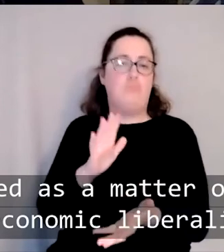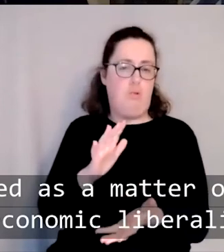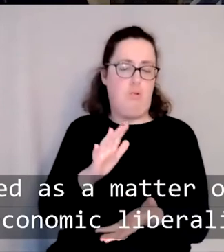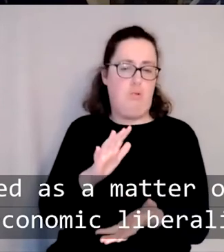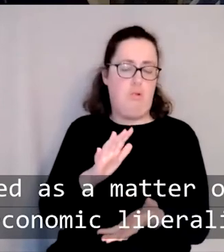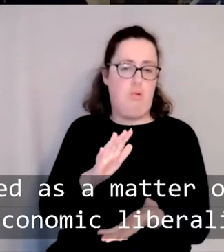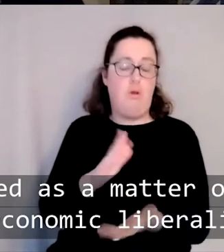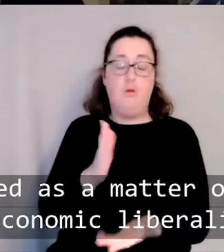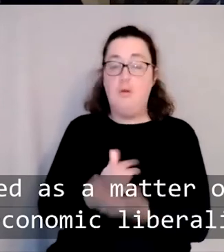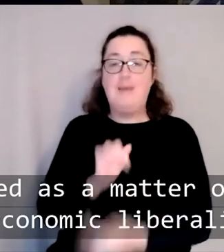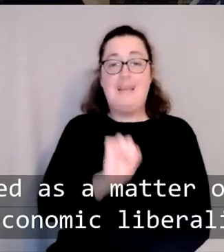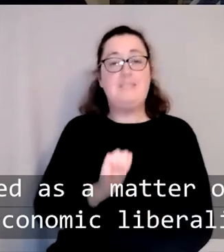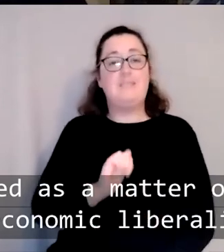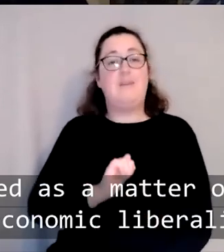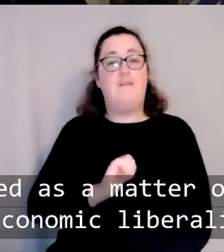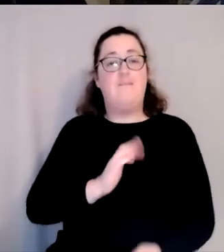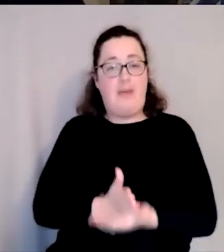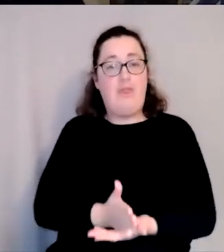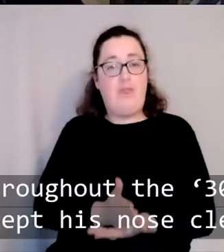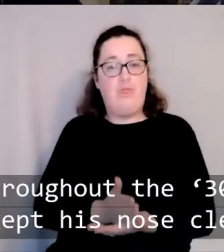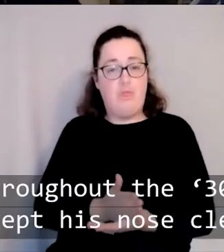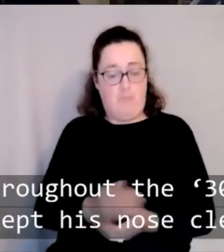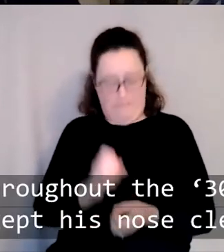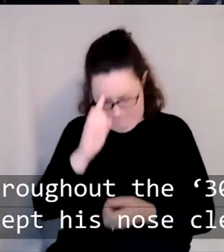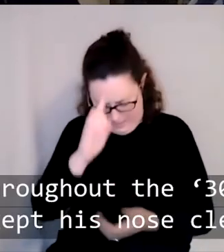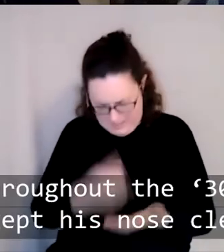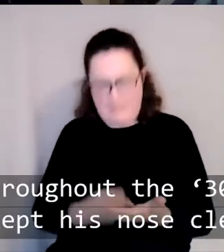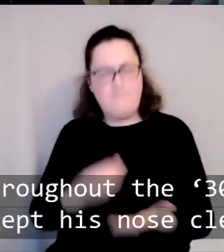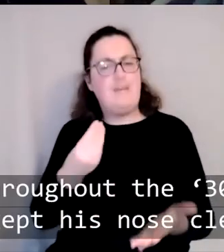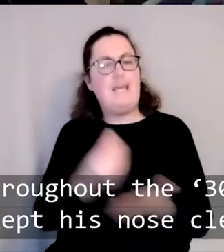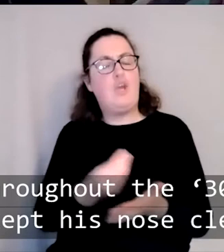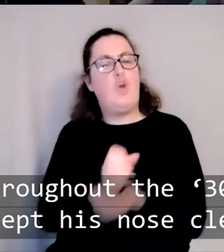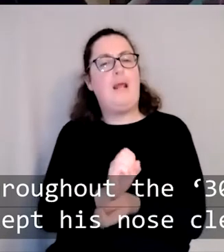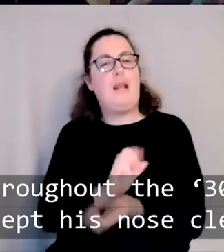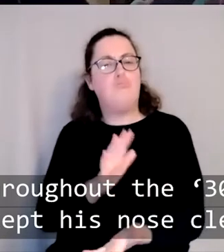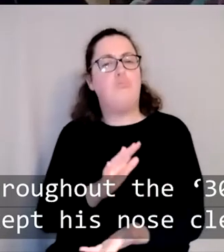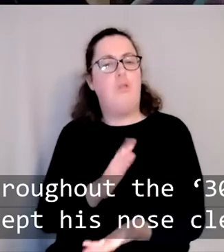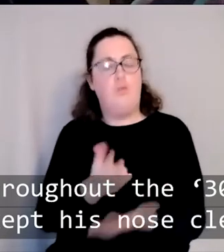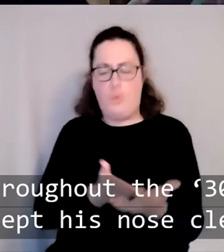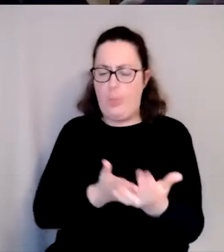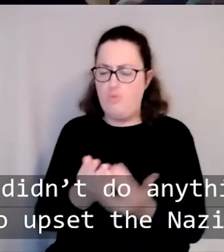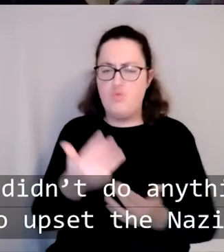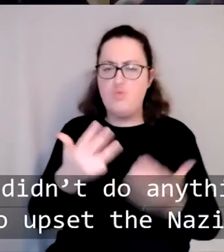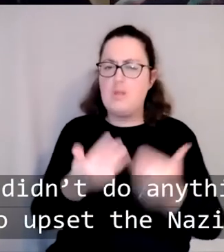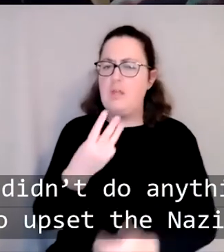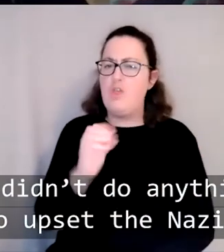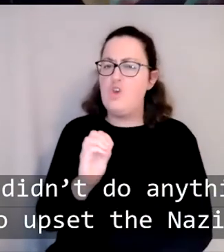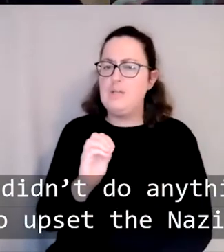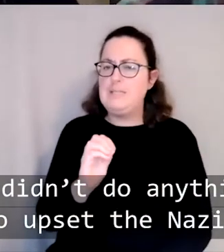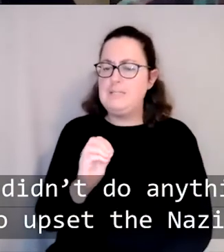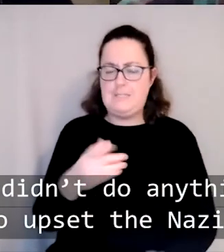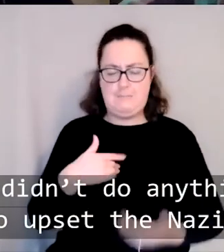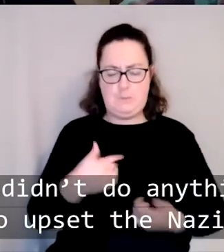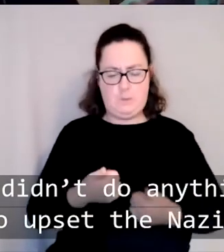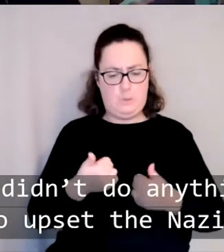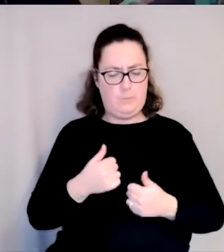of faith in economic liberalism. I mean, throughout the 30s, he sort of kept his nose clean. He didn't do anything